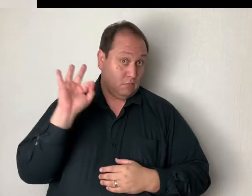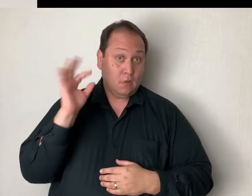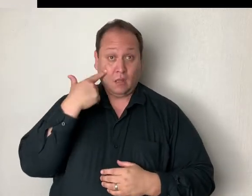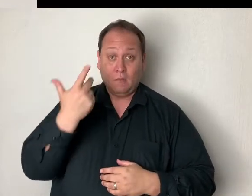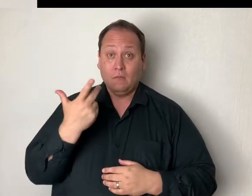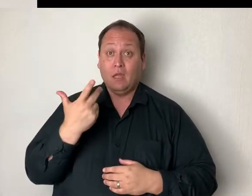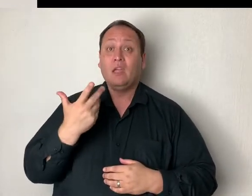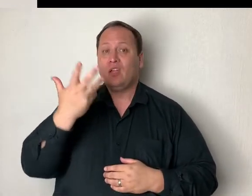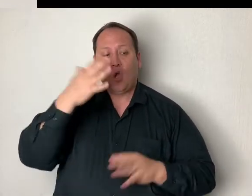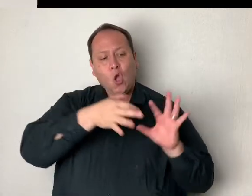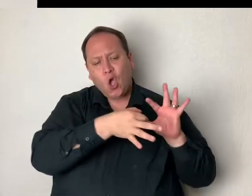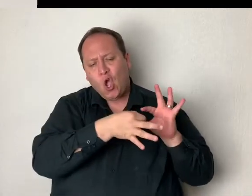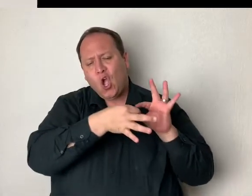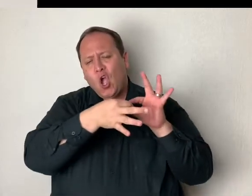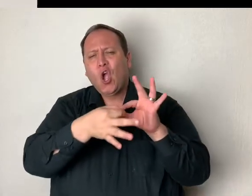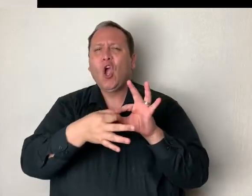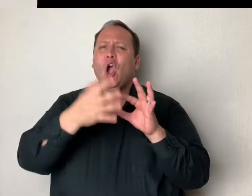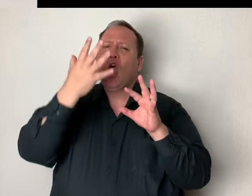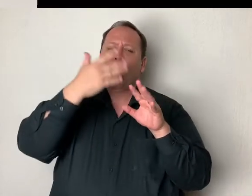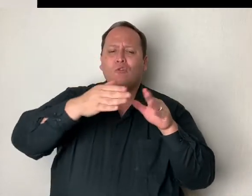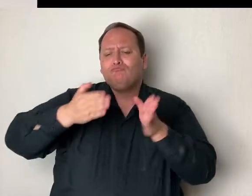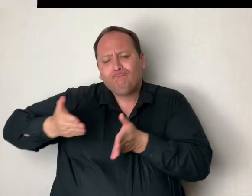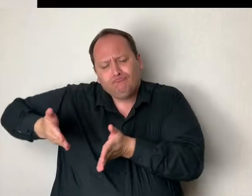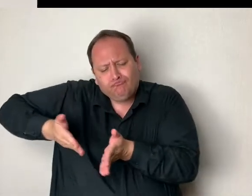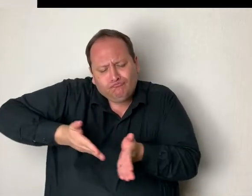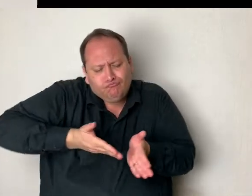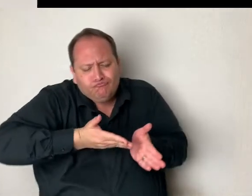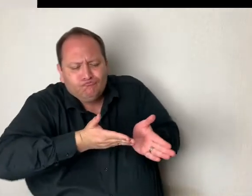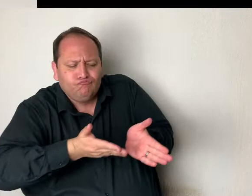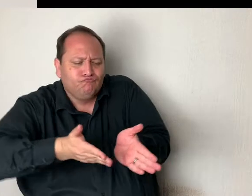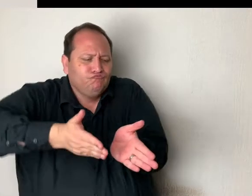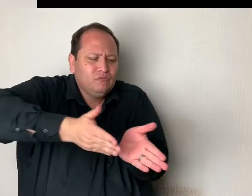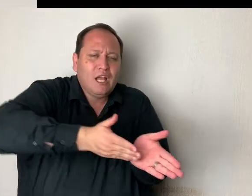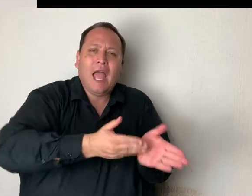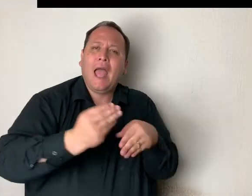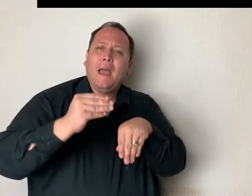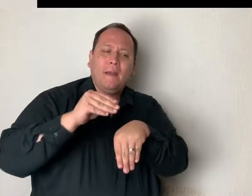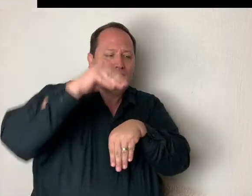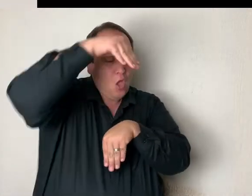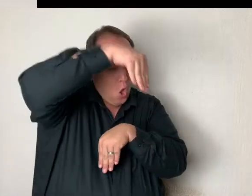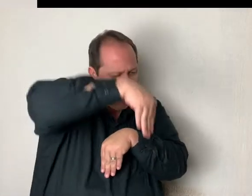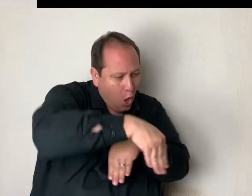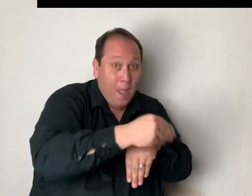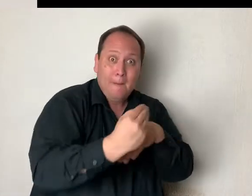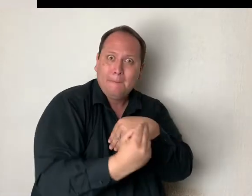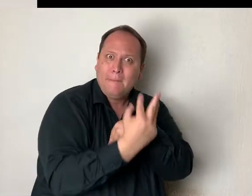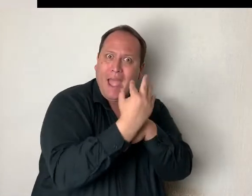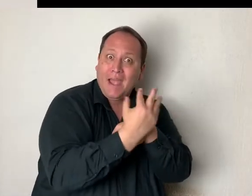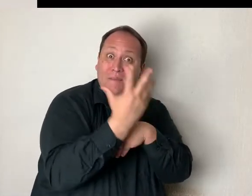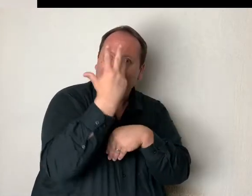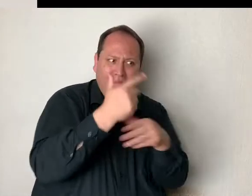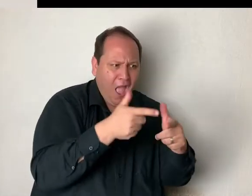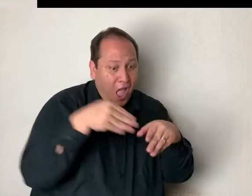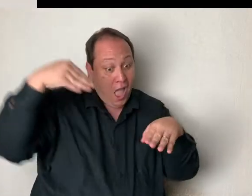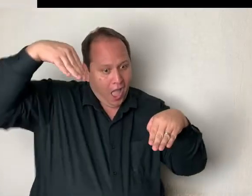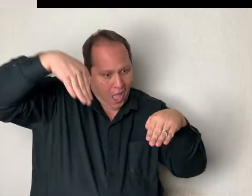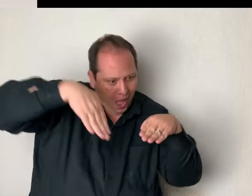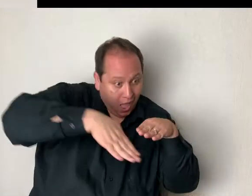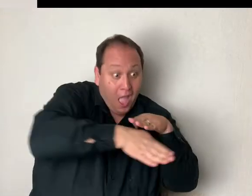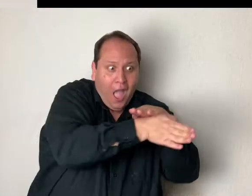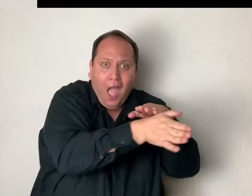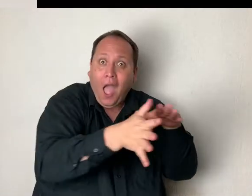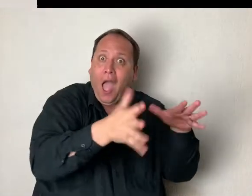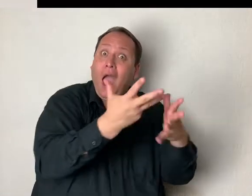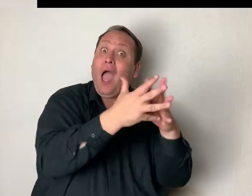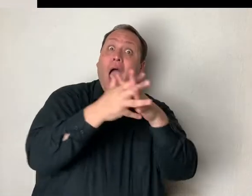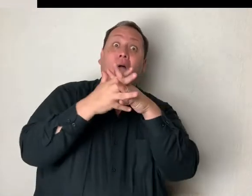gorgeous boardwalk that traverses right along the beach. Can you imagine if it extends into the US and people are strolling along